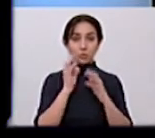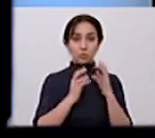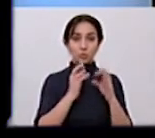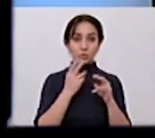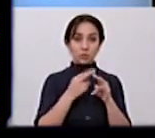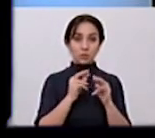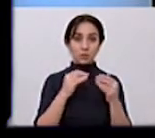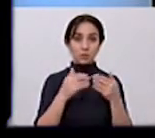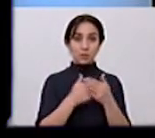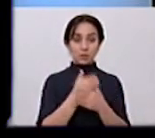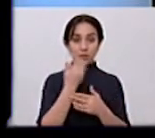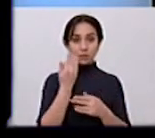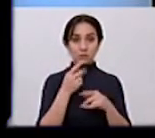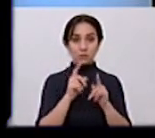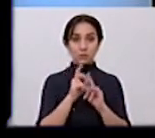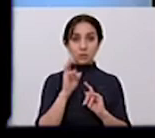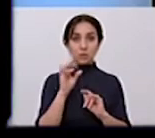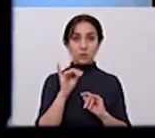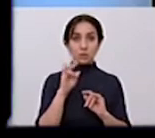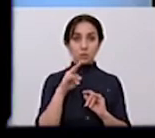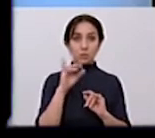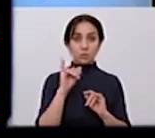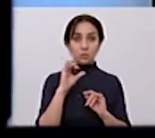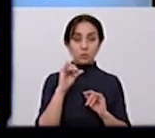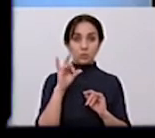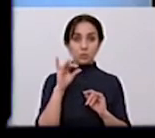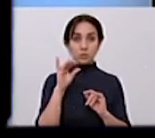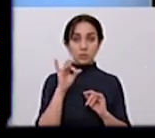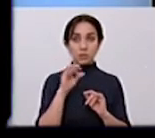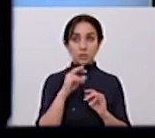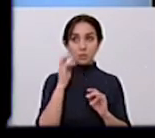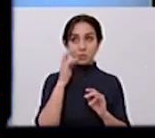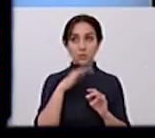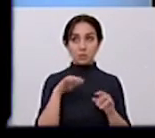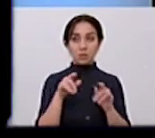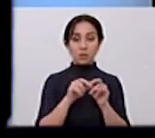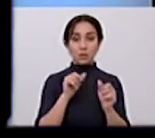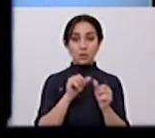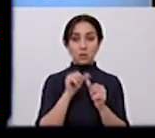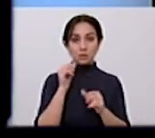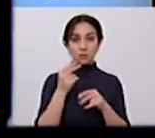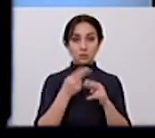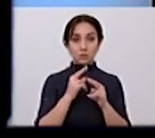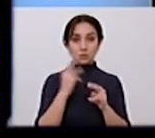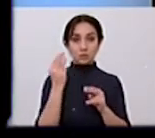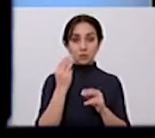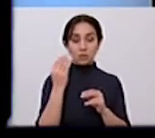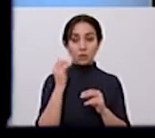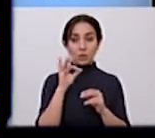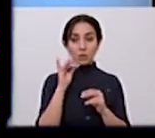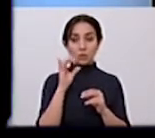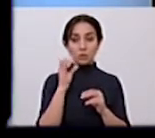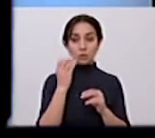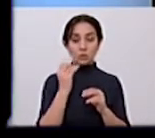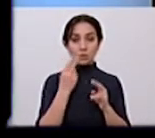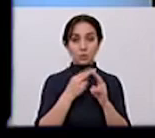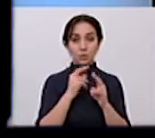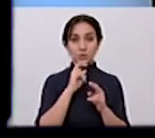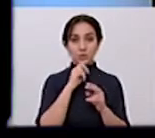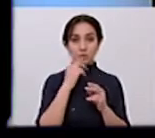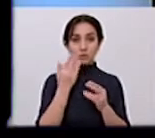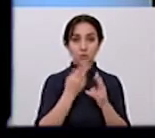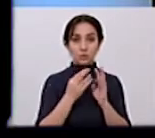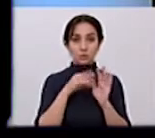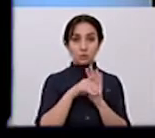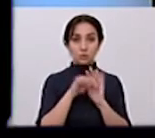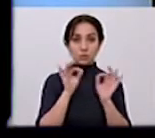dunyoga yangi industrial mamlakat sifatida joy olish ham alohida, demak, mana shu Sharqiy Osiyo mamlakatlarining iqtisodiyotiga